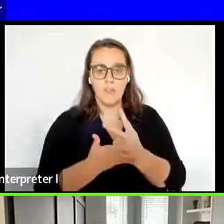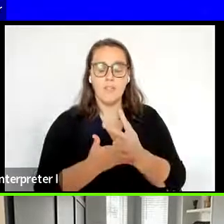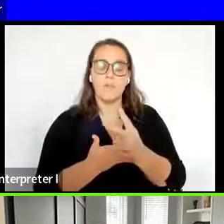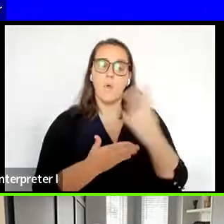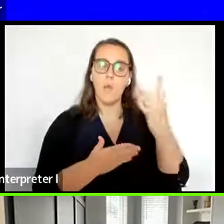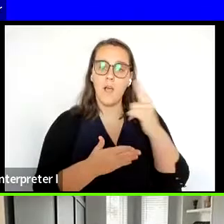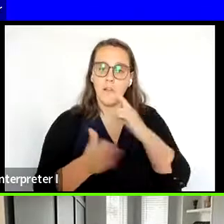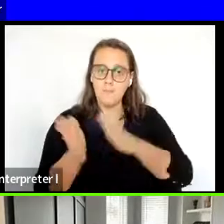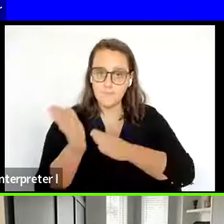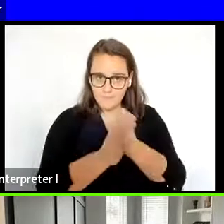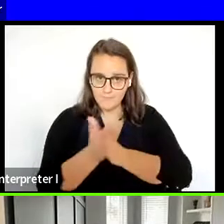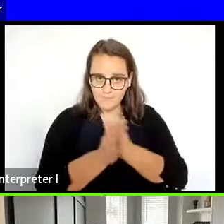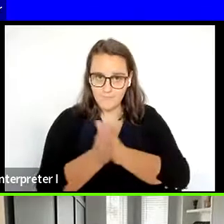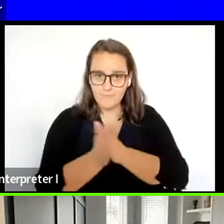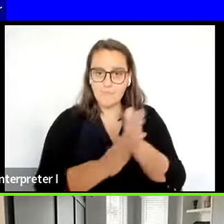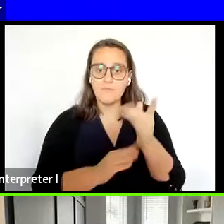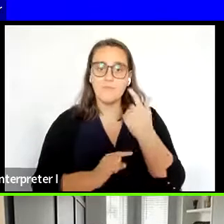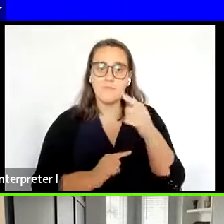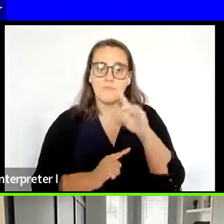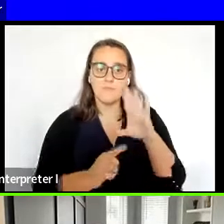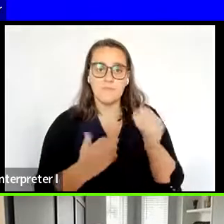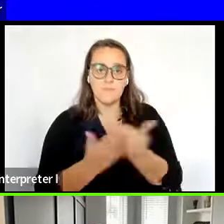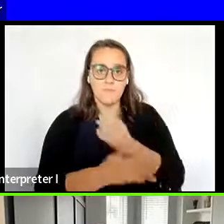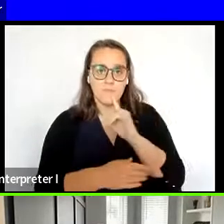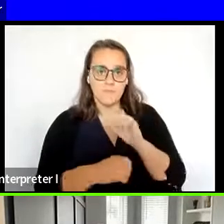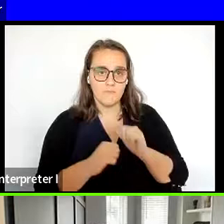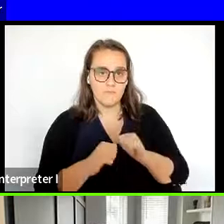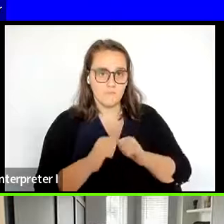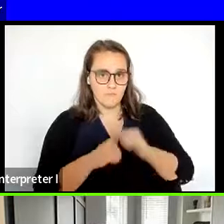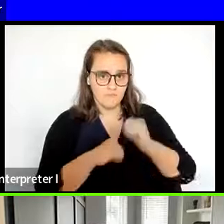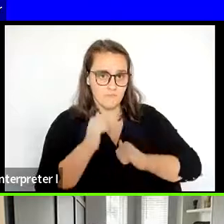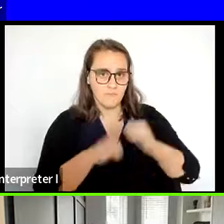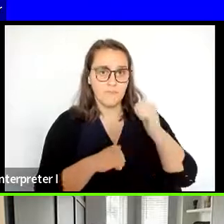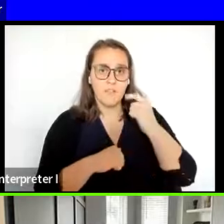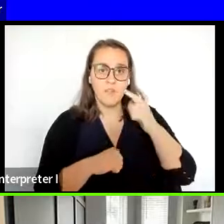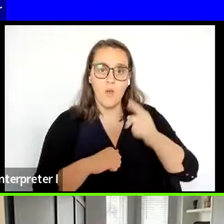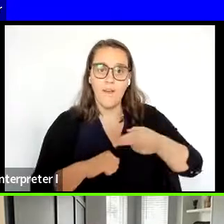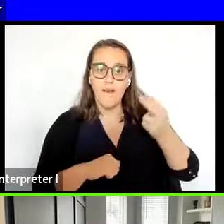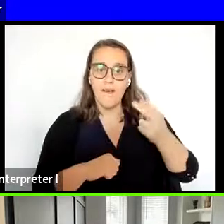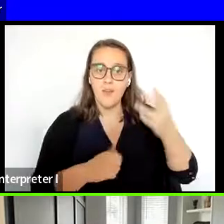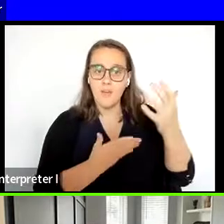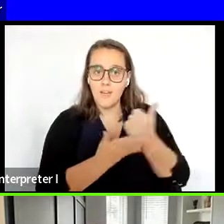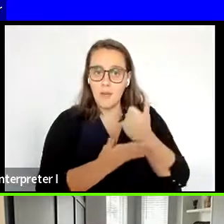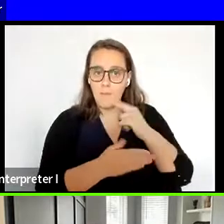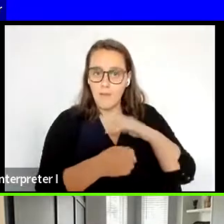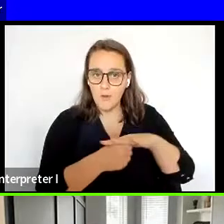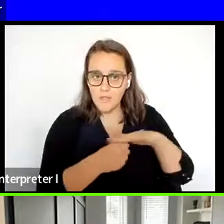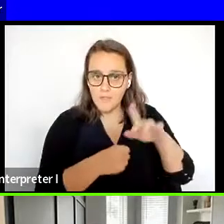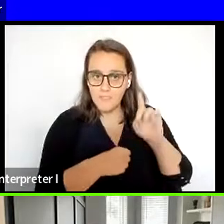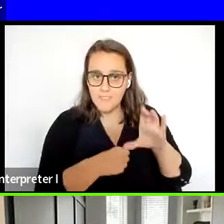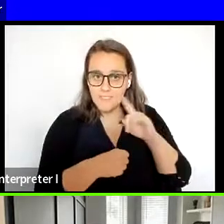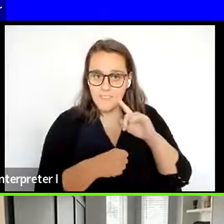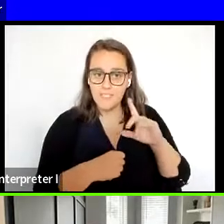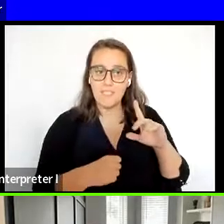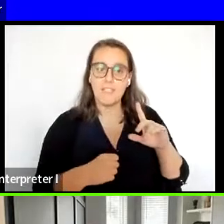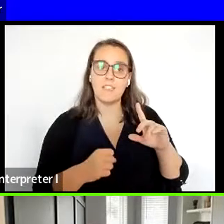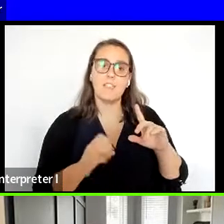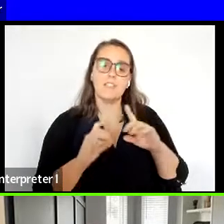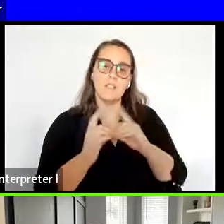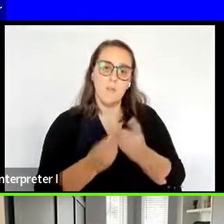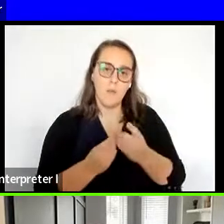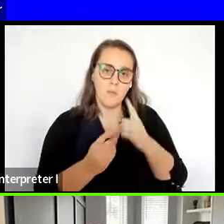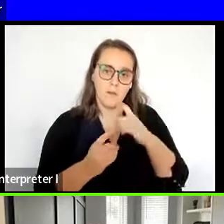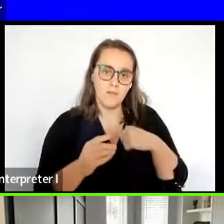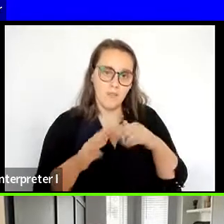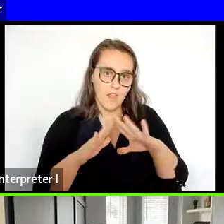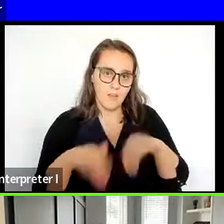production of new affordable housing in higher income areas of the District of Columbia. The Department of Housing and Community Development, pursuant